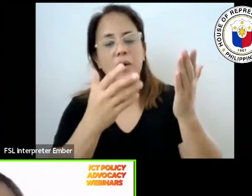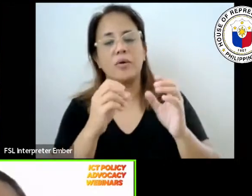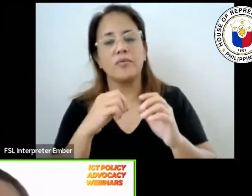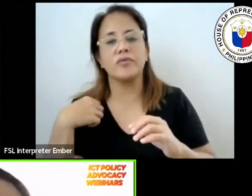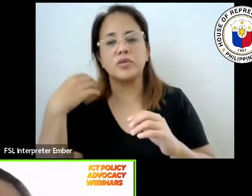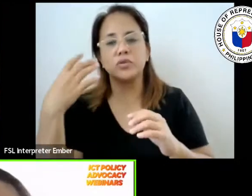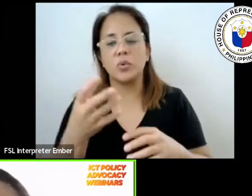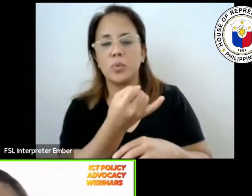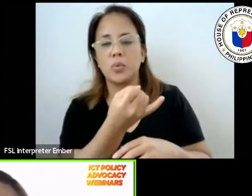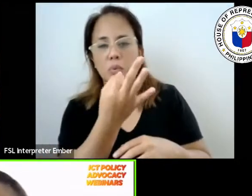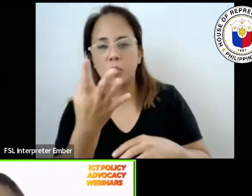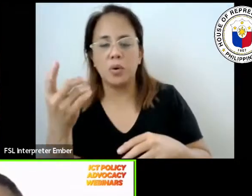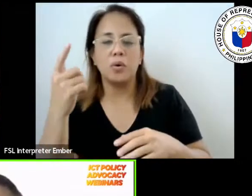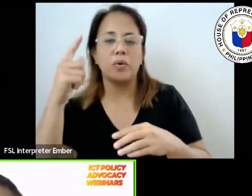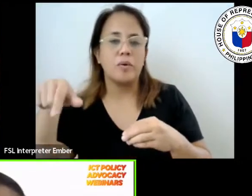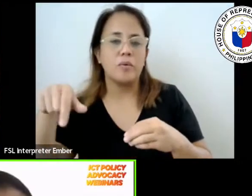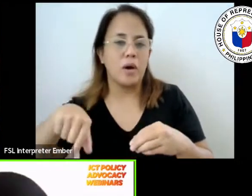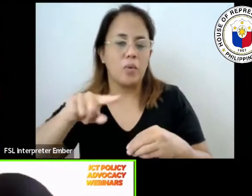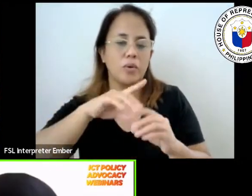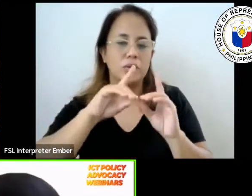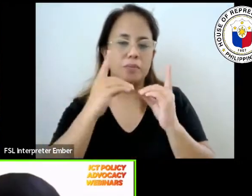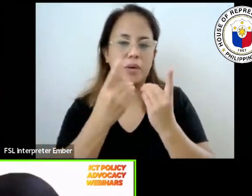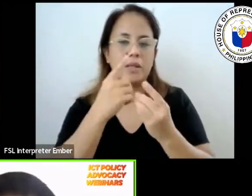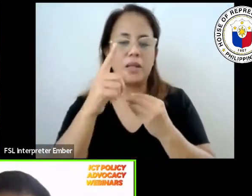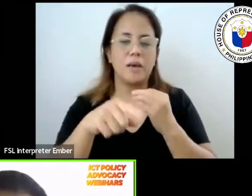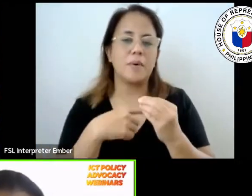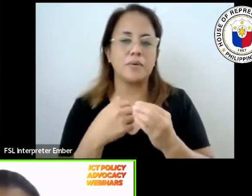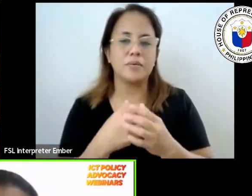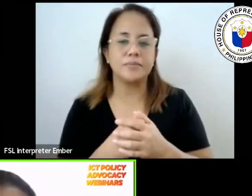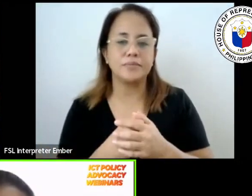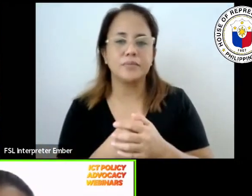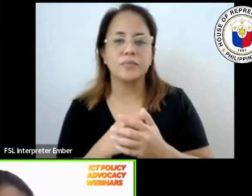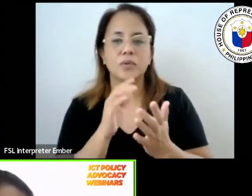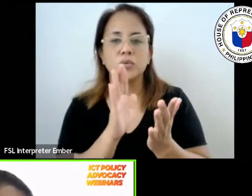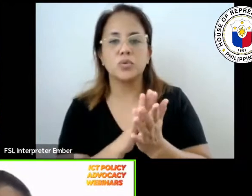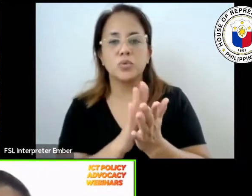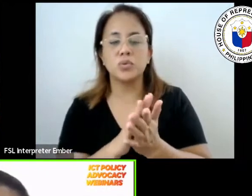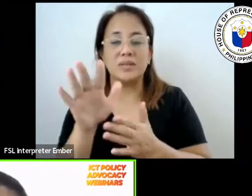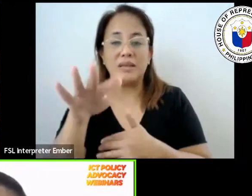paper of our department about this school sites